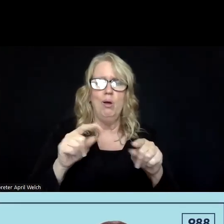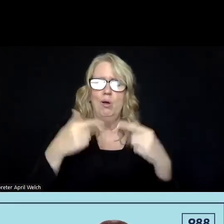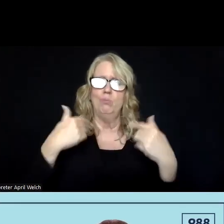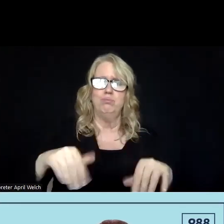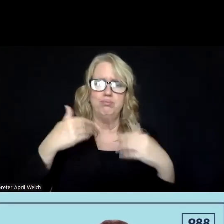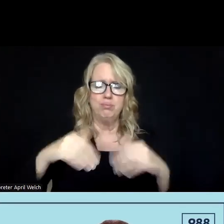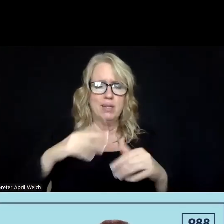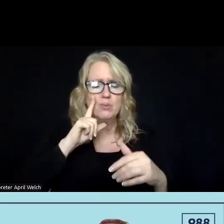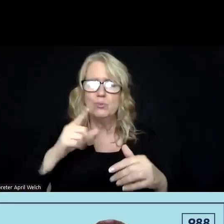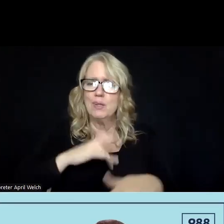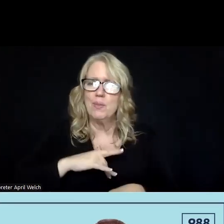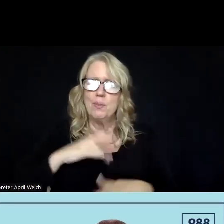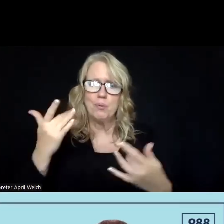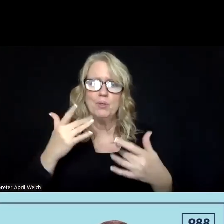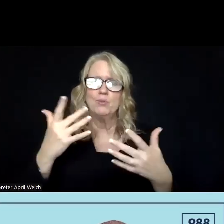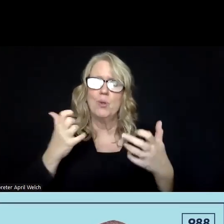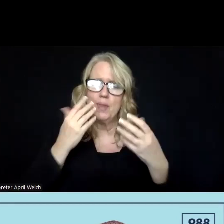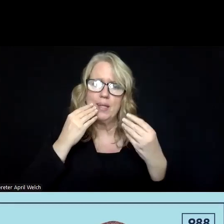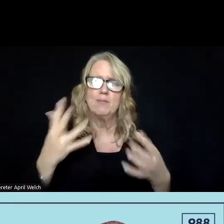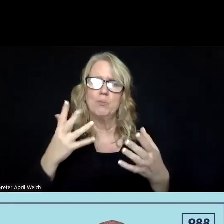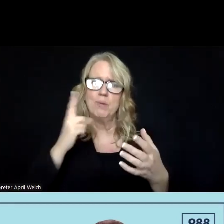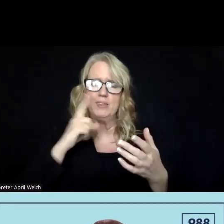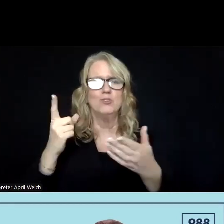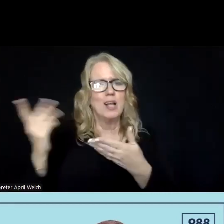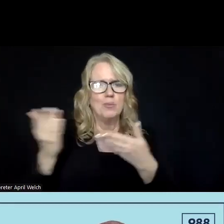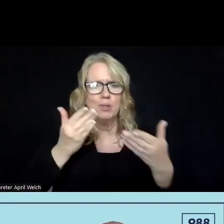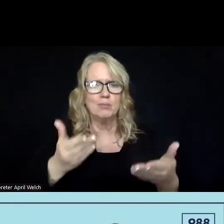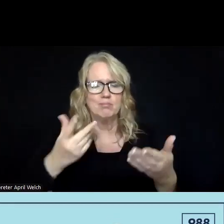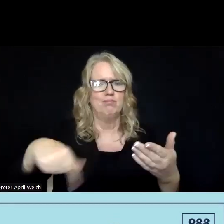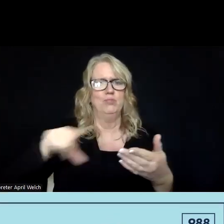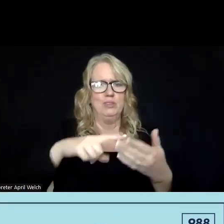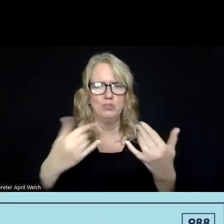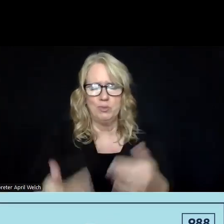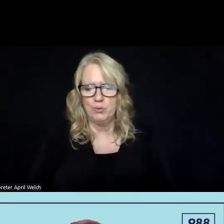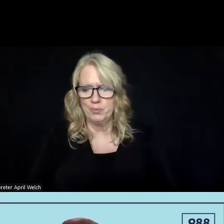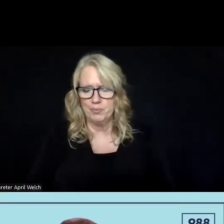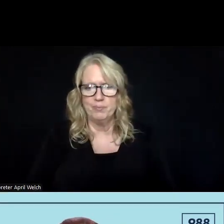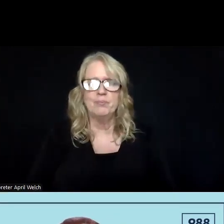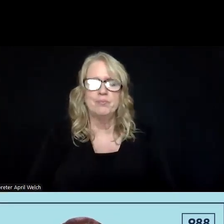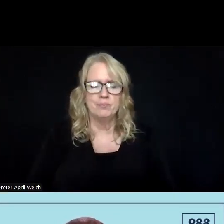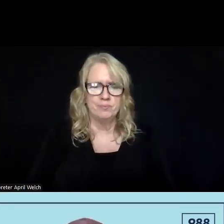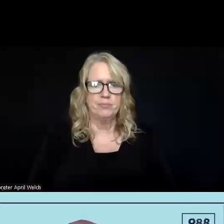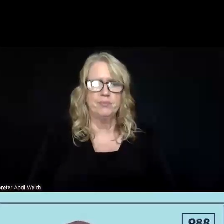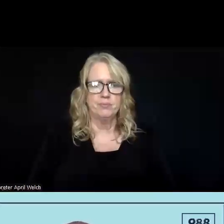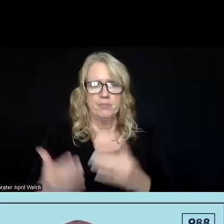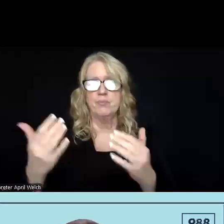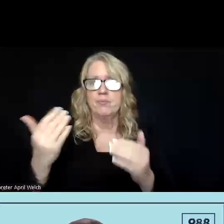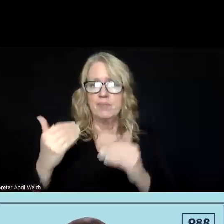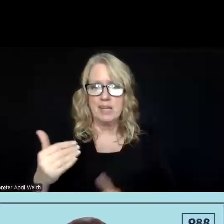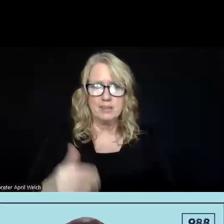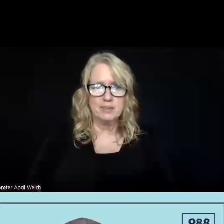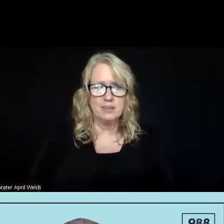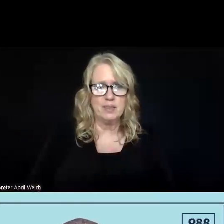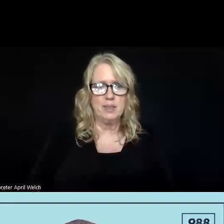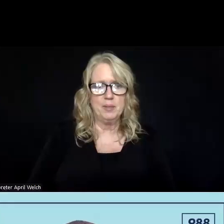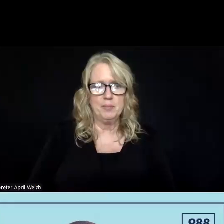with it, and I just wanted to bring that information back to each and every one of you. All right, if we go to the next